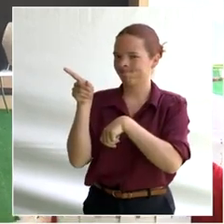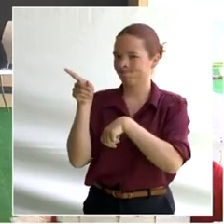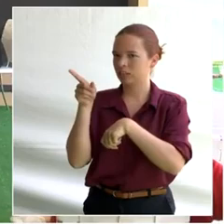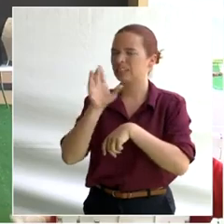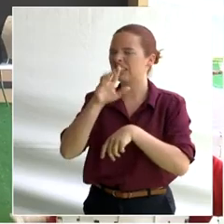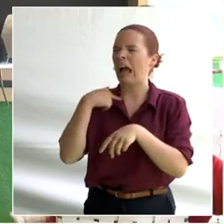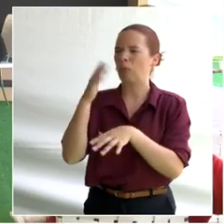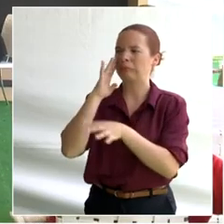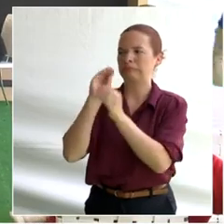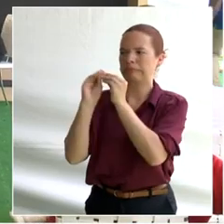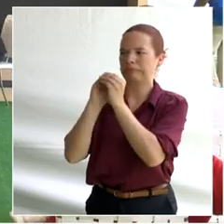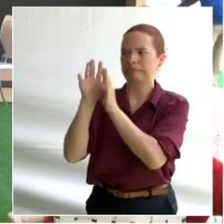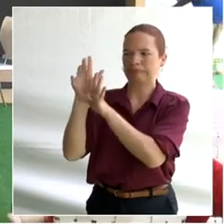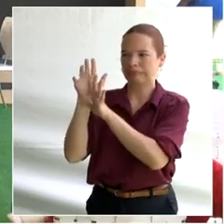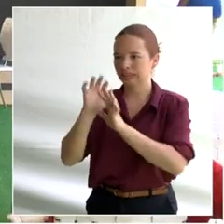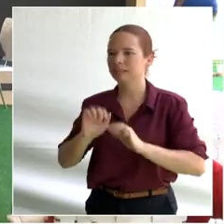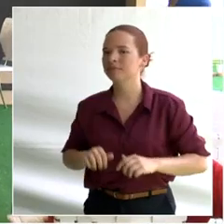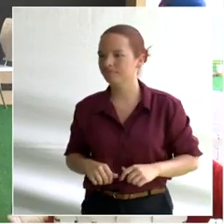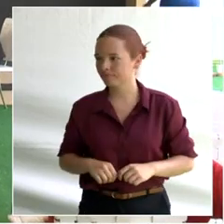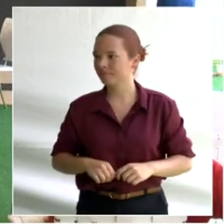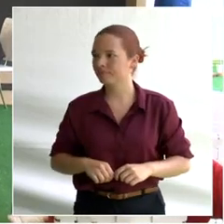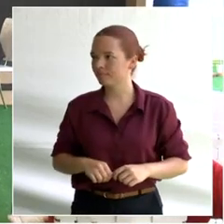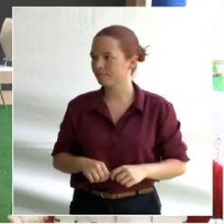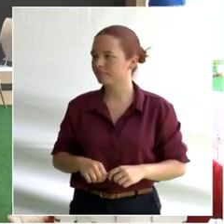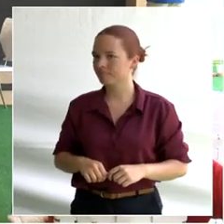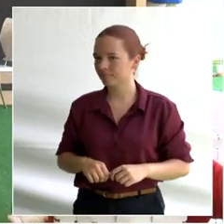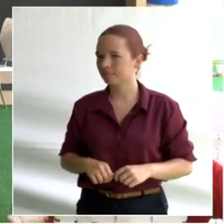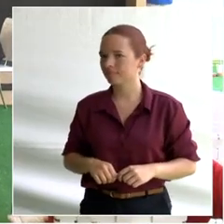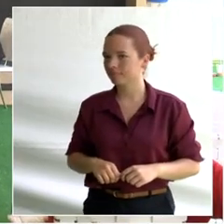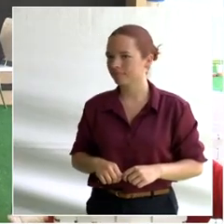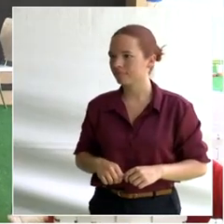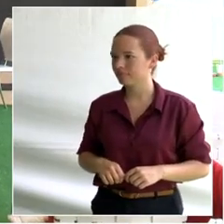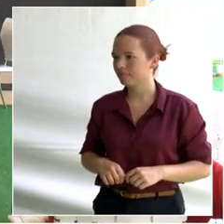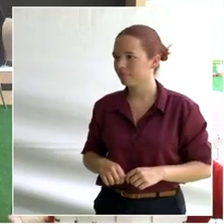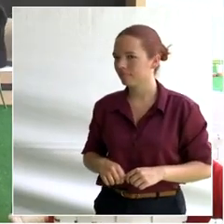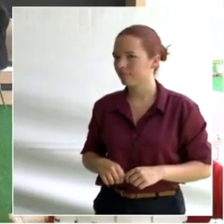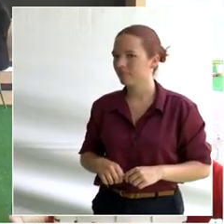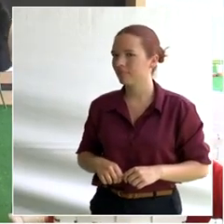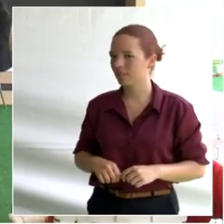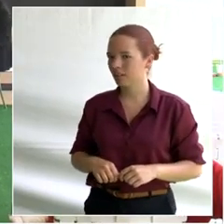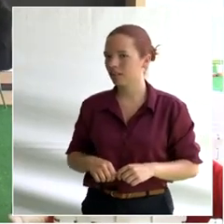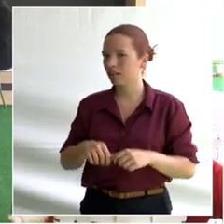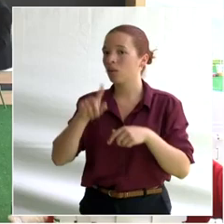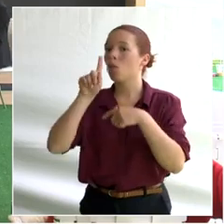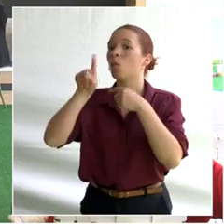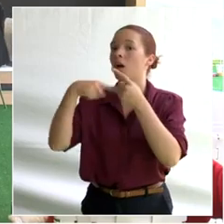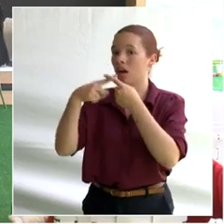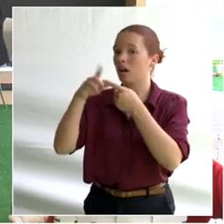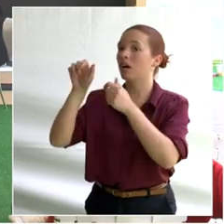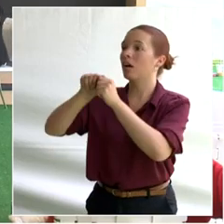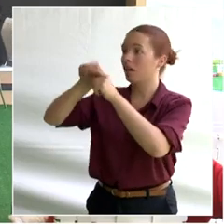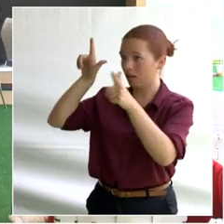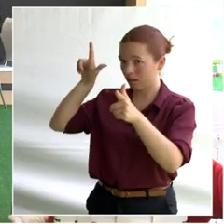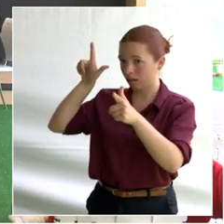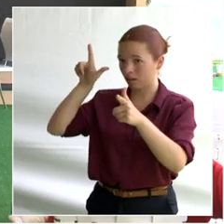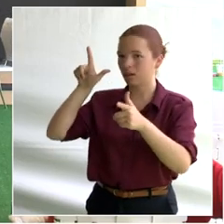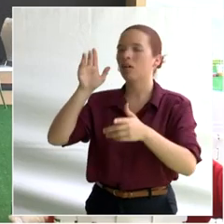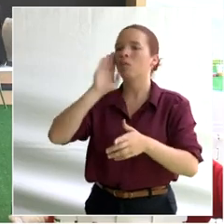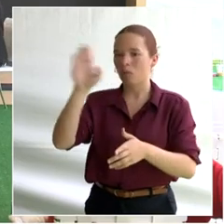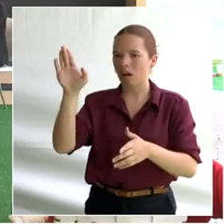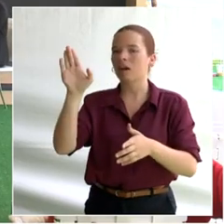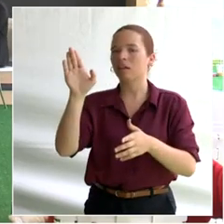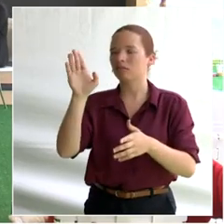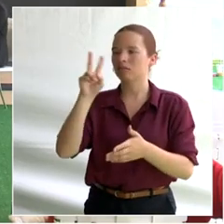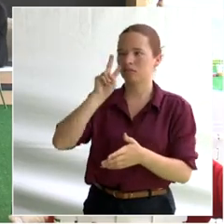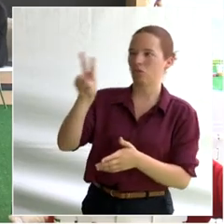it comes back. That chip will be placed on line 25. Okay, line 25. So thanks, you guys. Stand by for